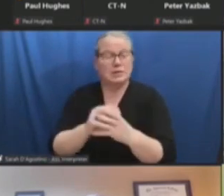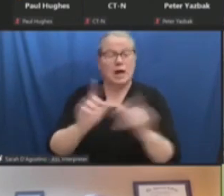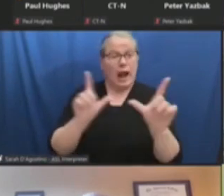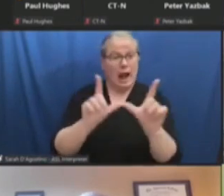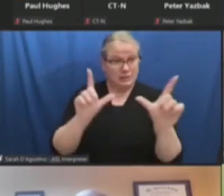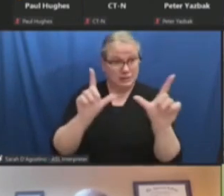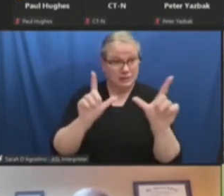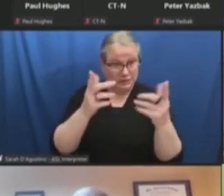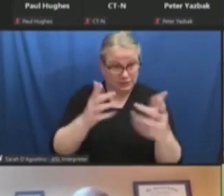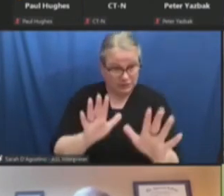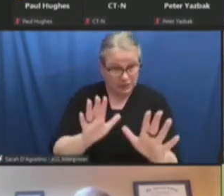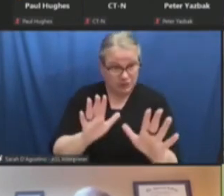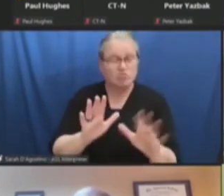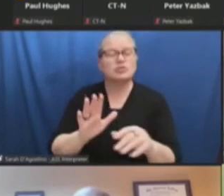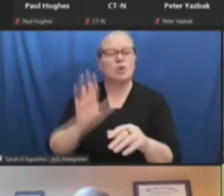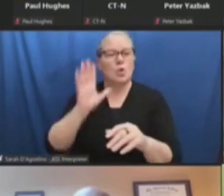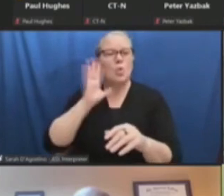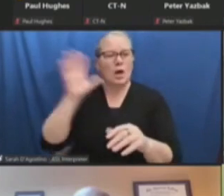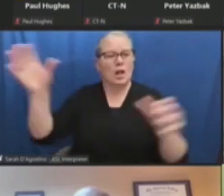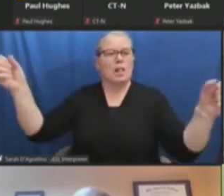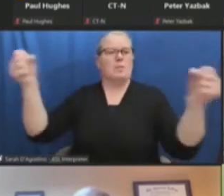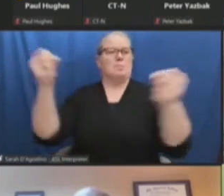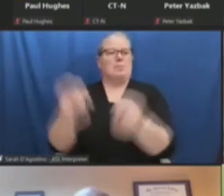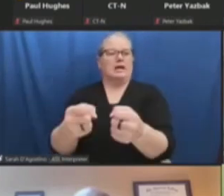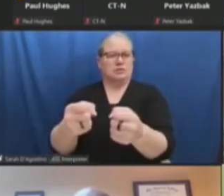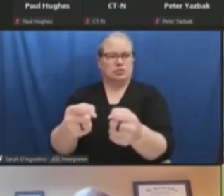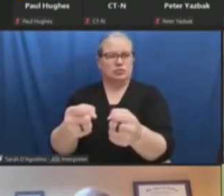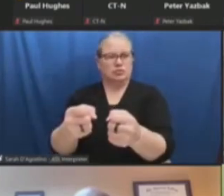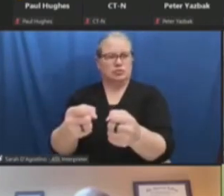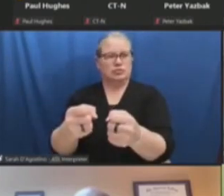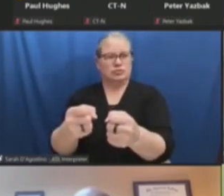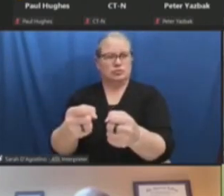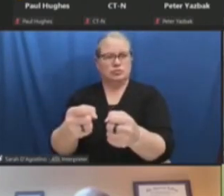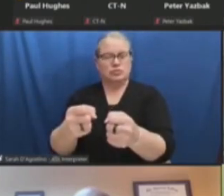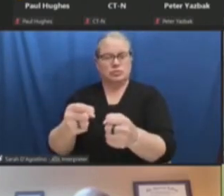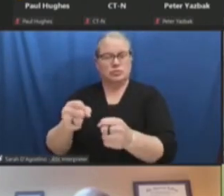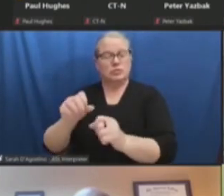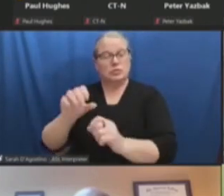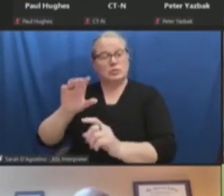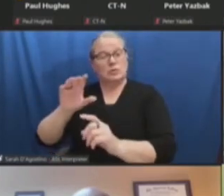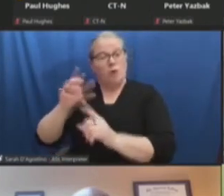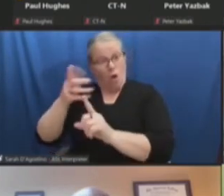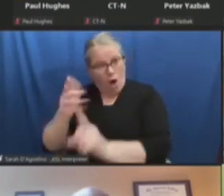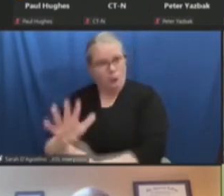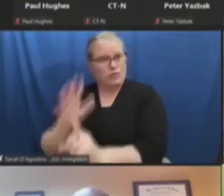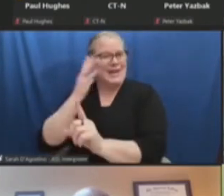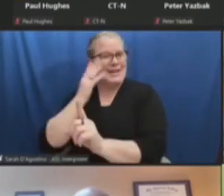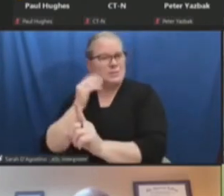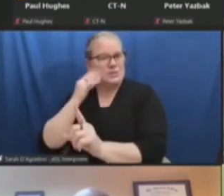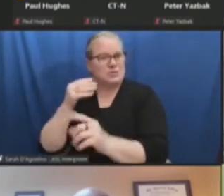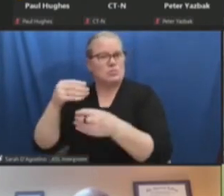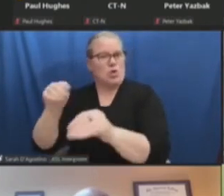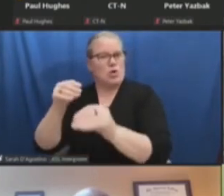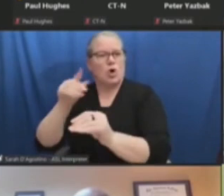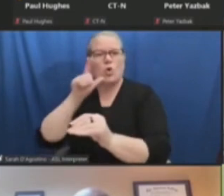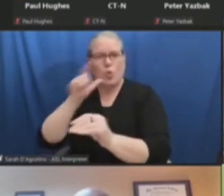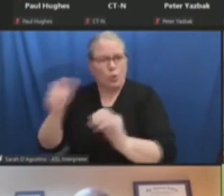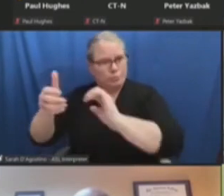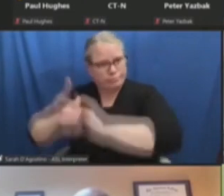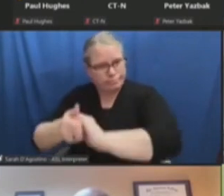get matched to an experienced broker that has partnered with Access Health, like